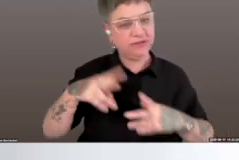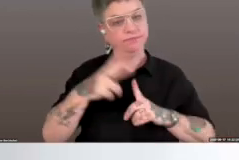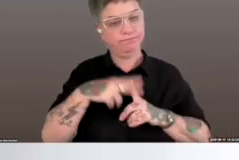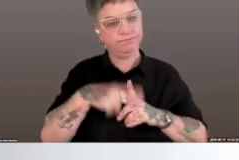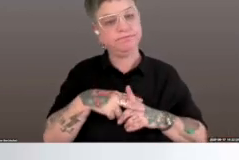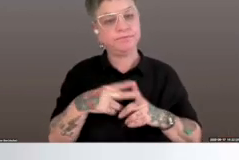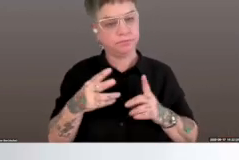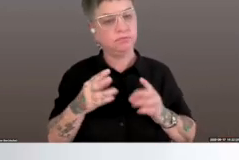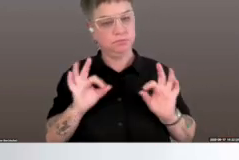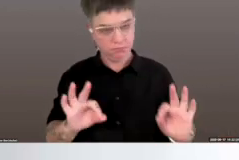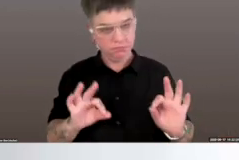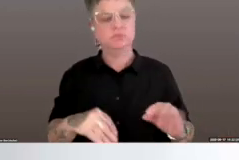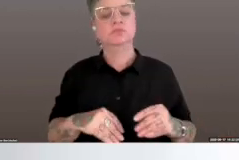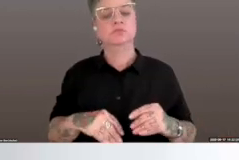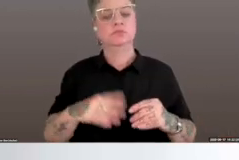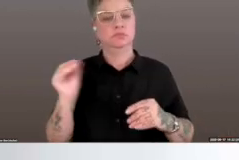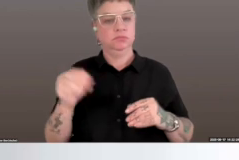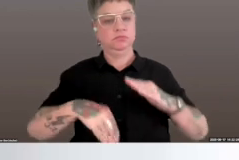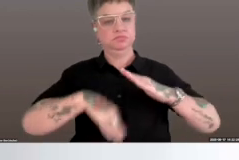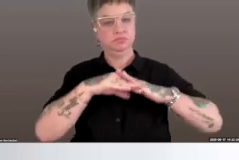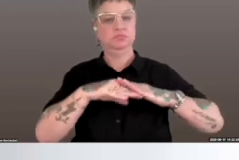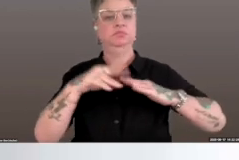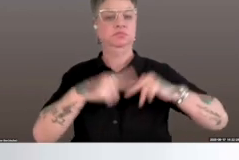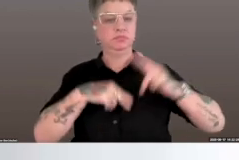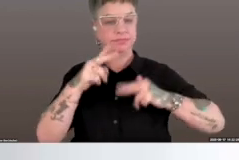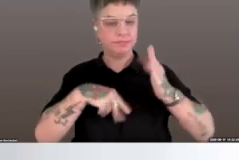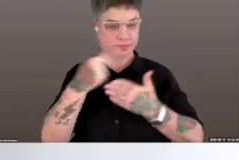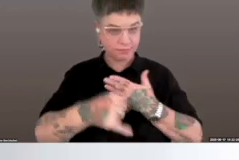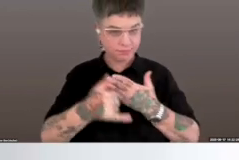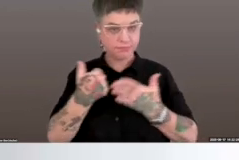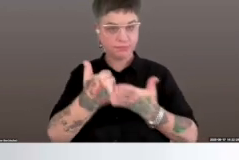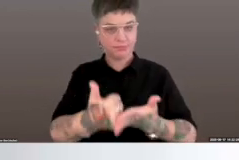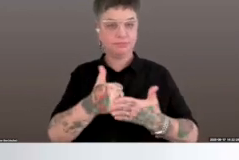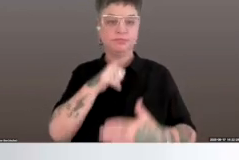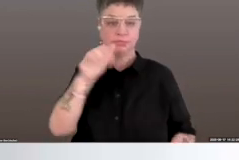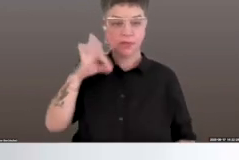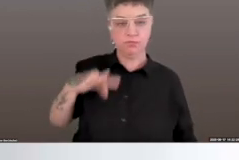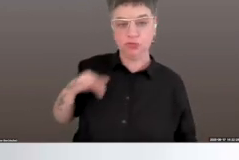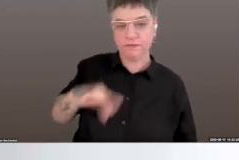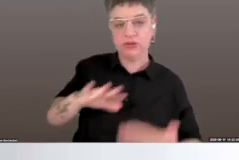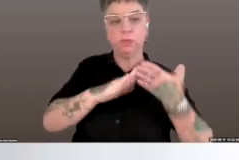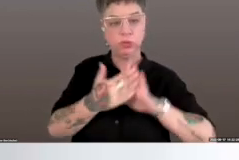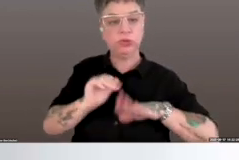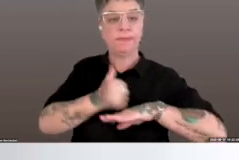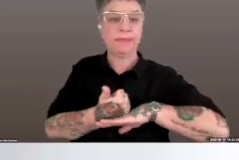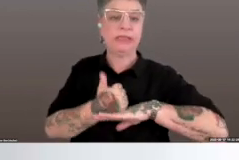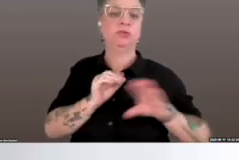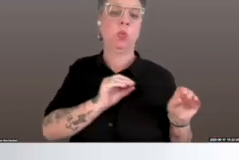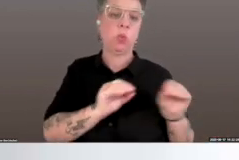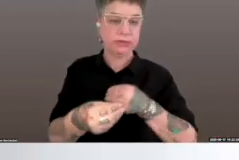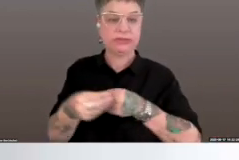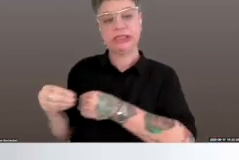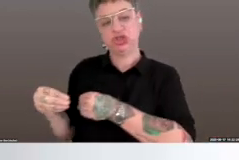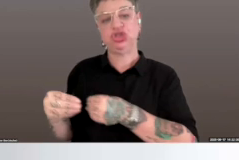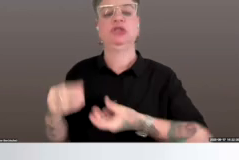technical assistance and capacity building pilot program dedicated to bringing more nonprofit and community-based organizations into the fold